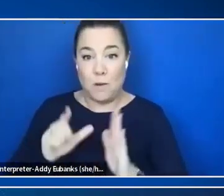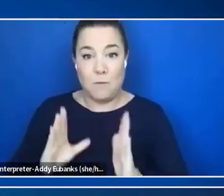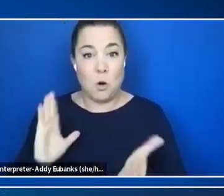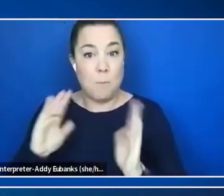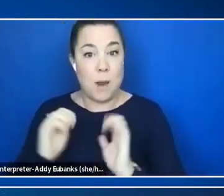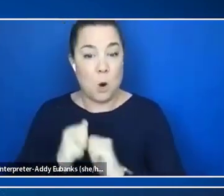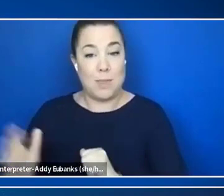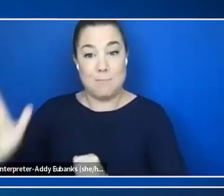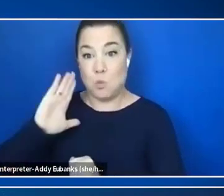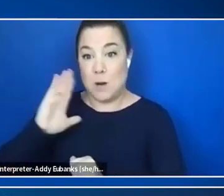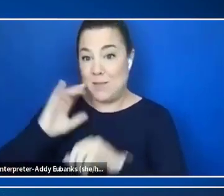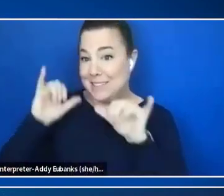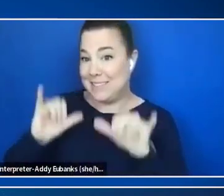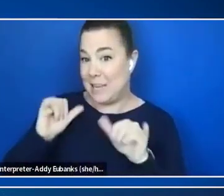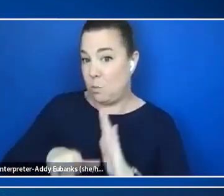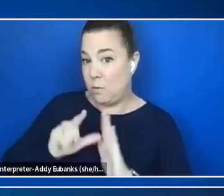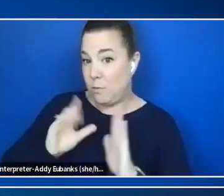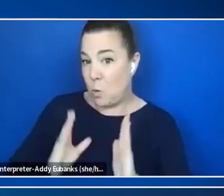previous reviewers?